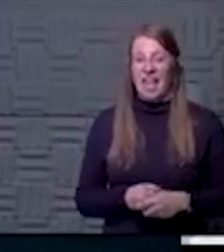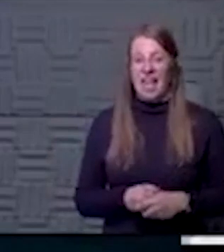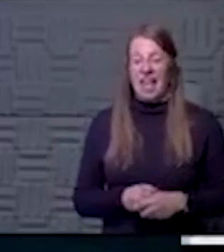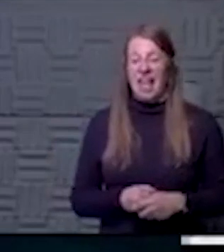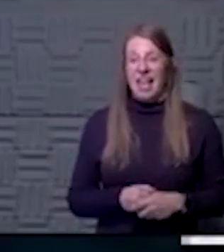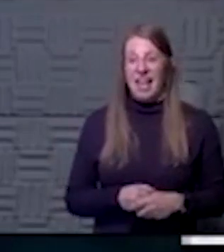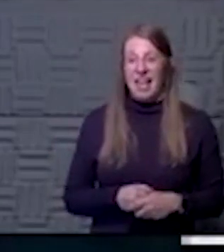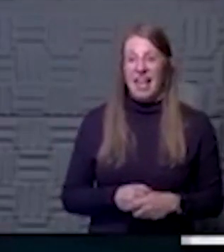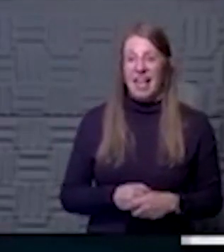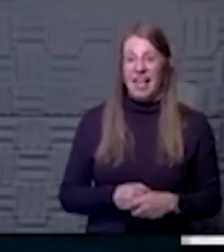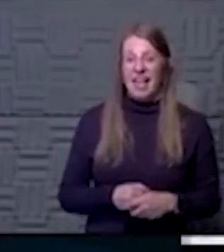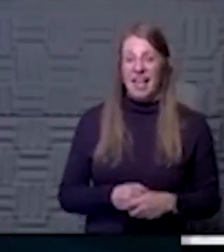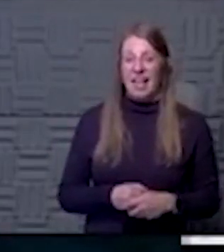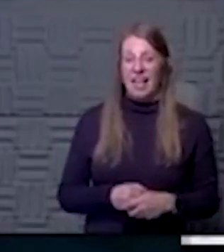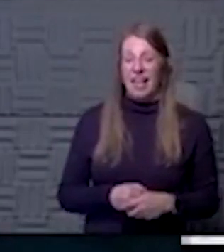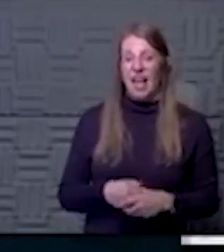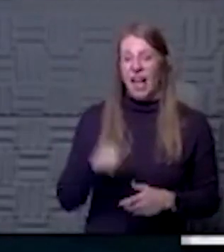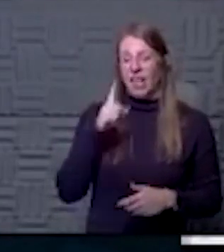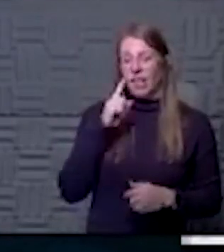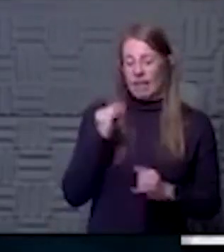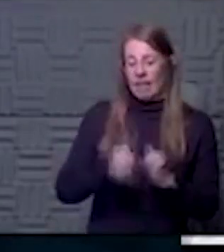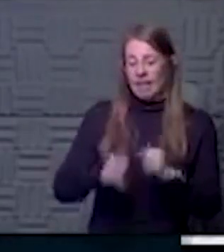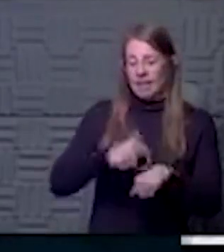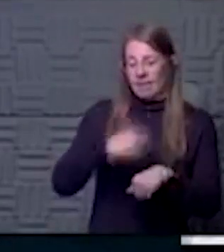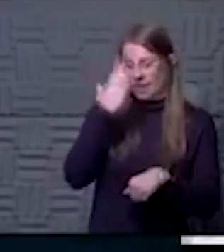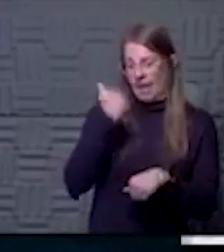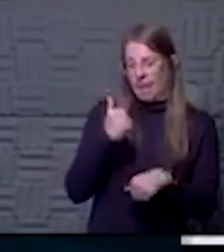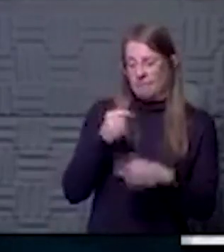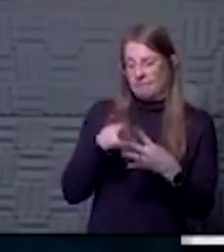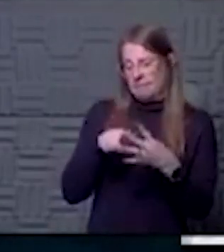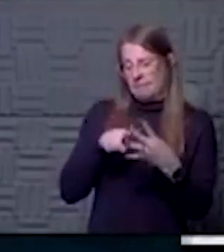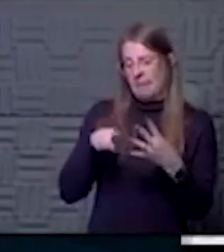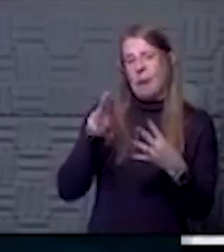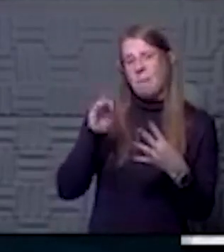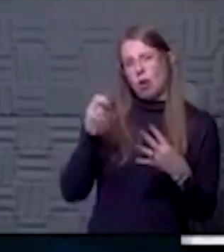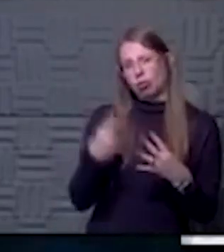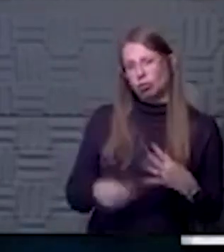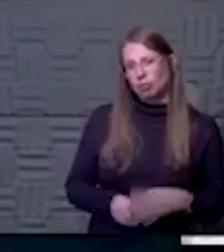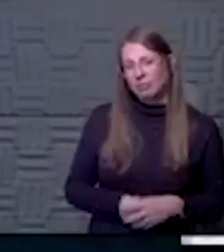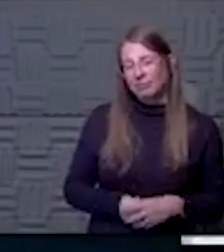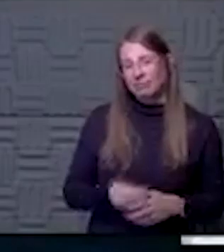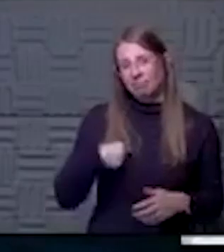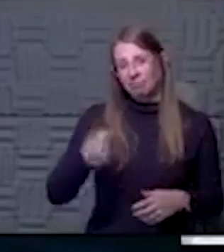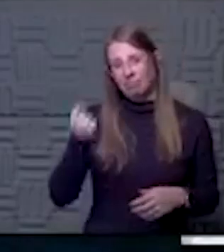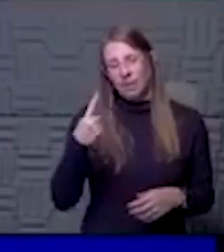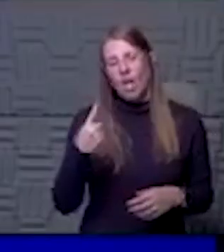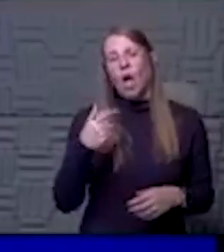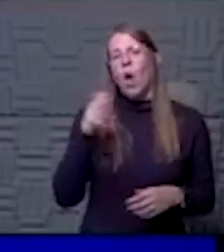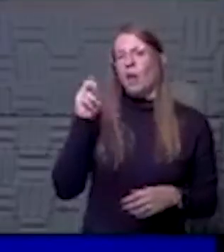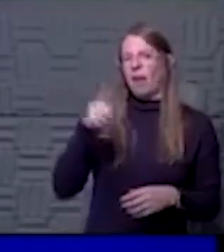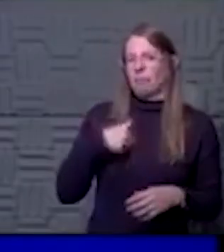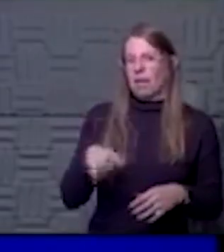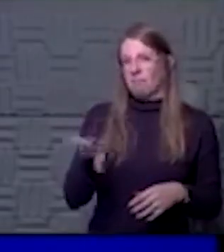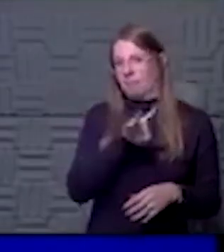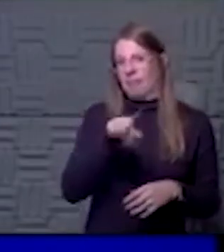I think I last slept in the middle of March. Yeah, I understand that one. All right, I'll go with this